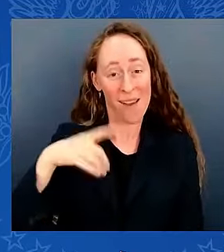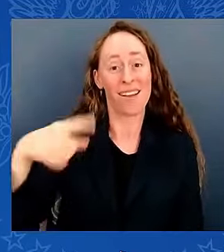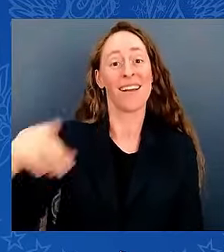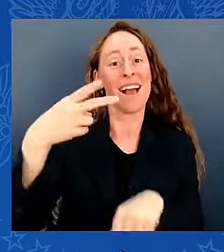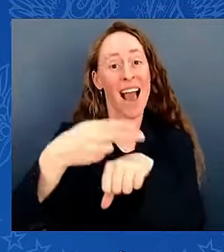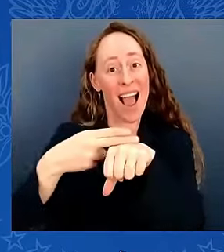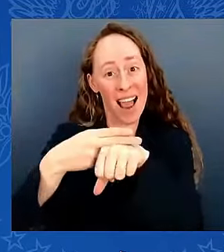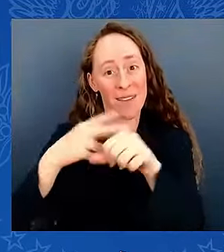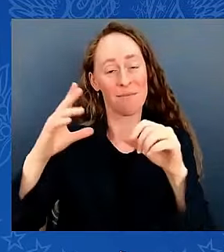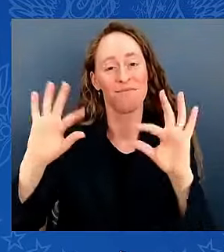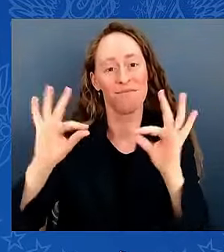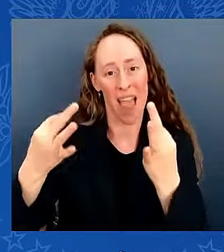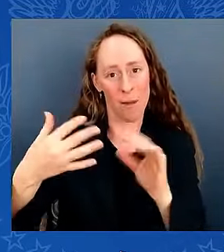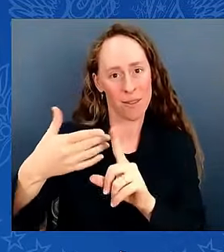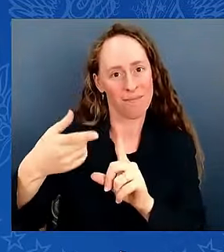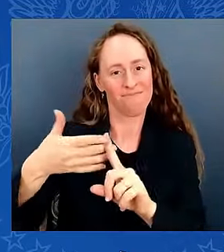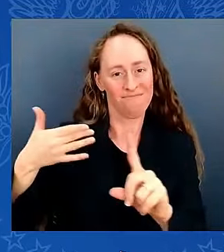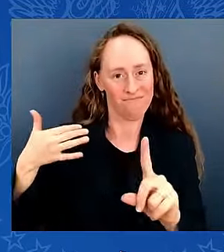for those who don't know,